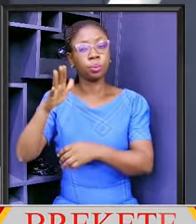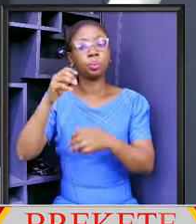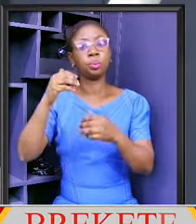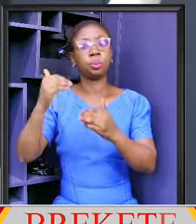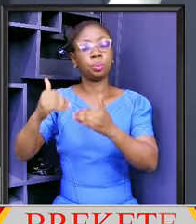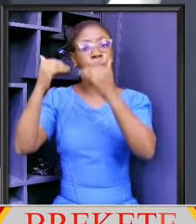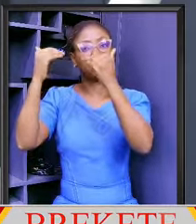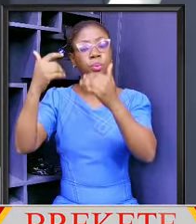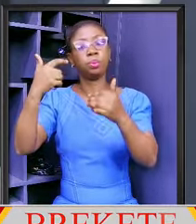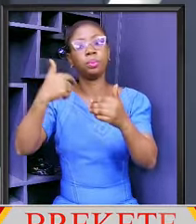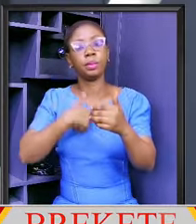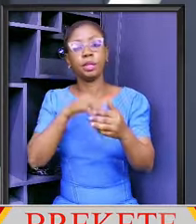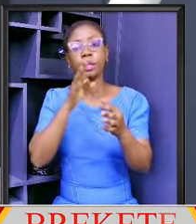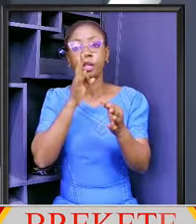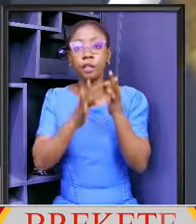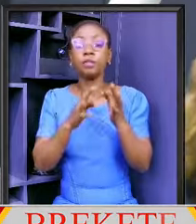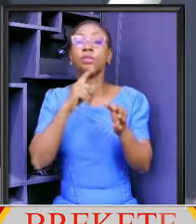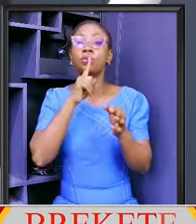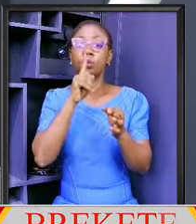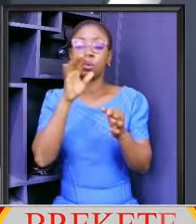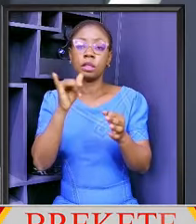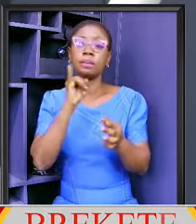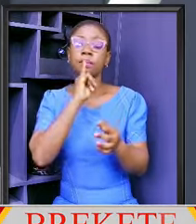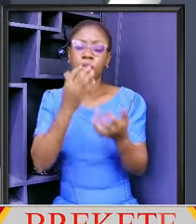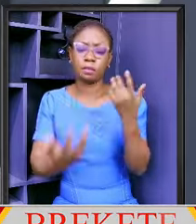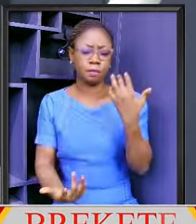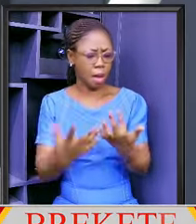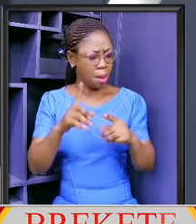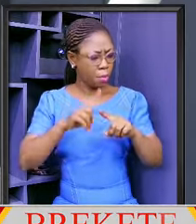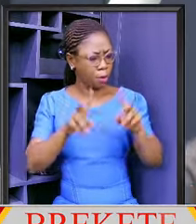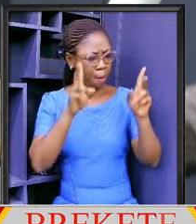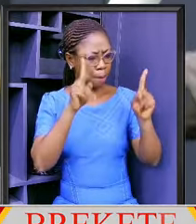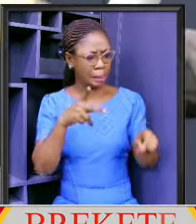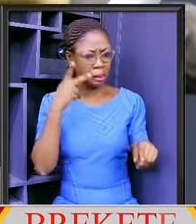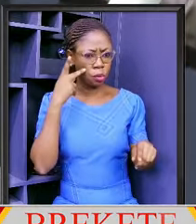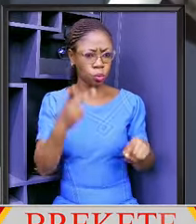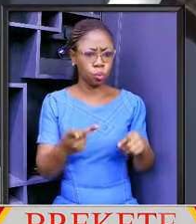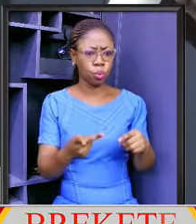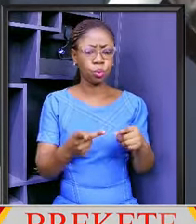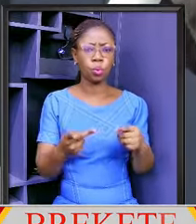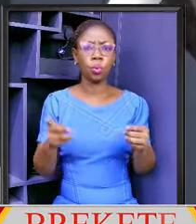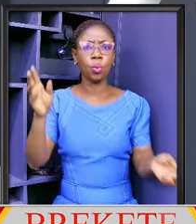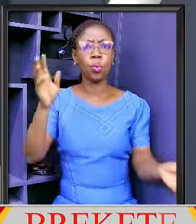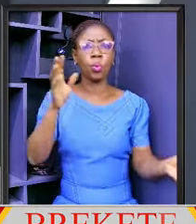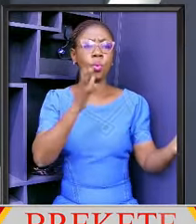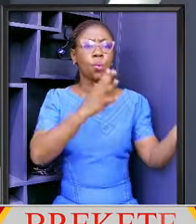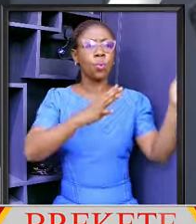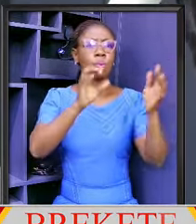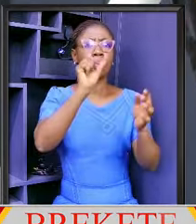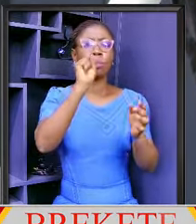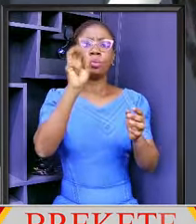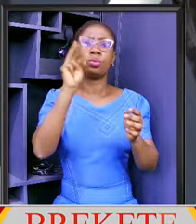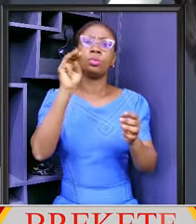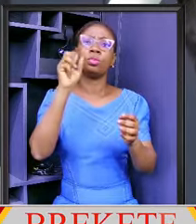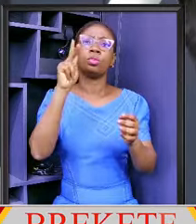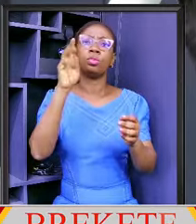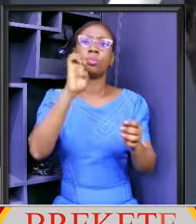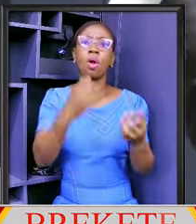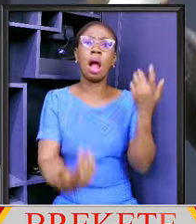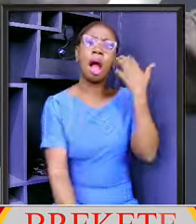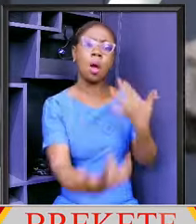go feel quench the fire. But the person just see smoke and fire. But in the for this